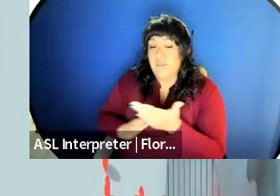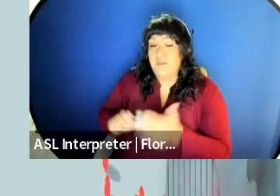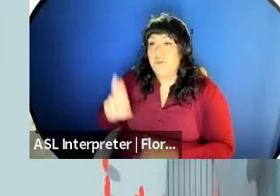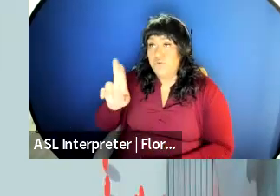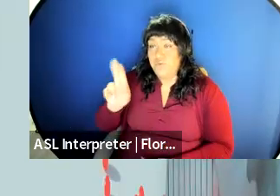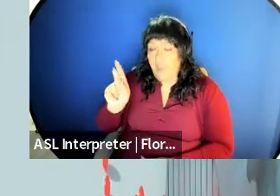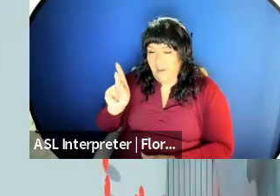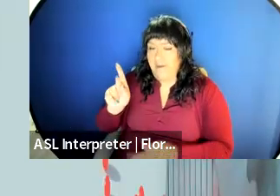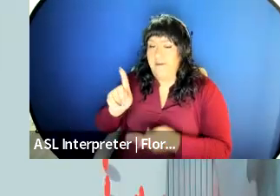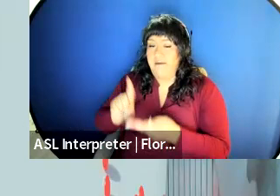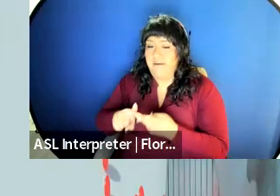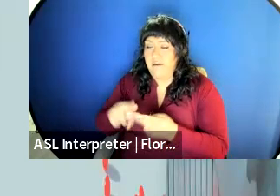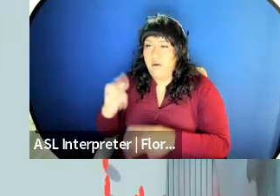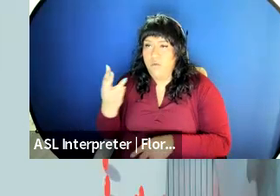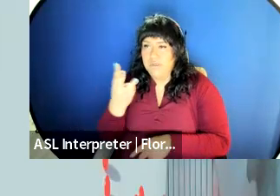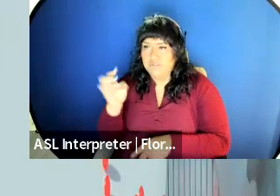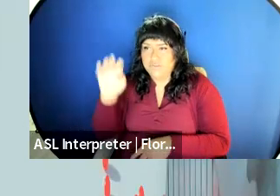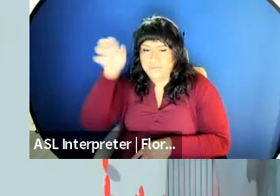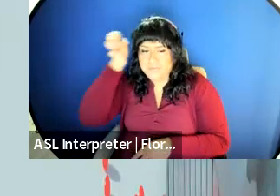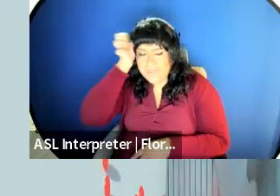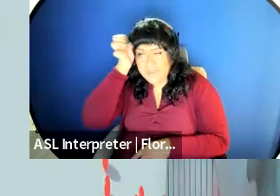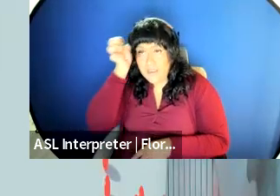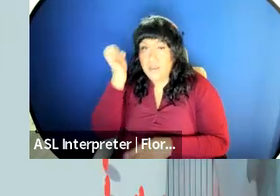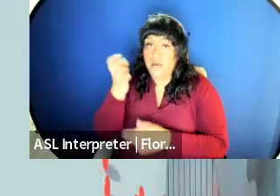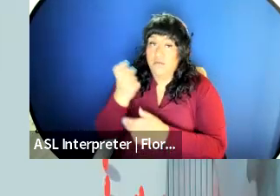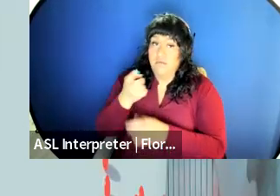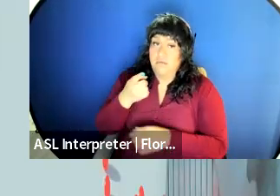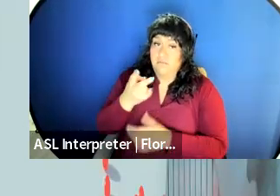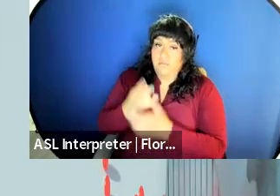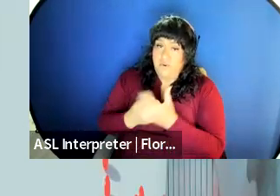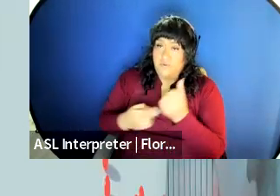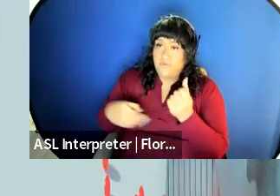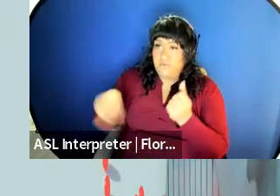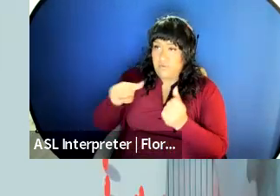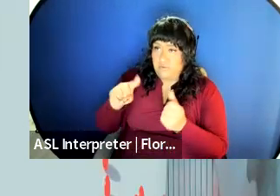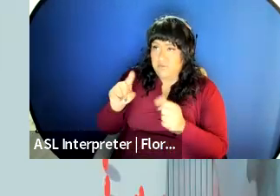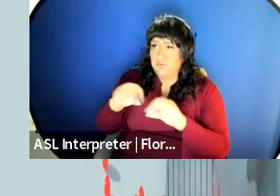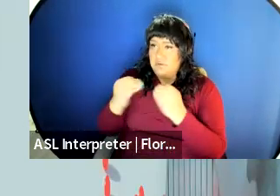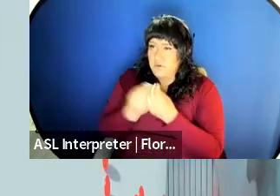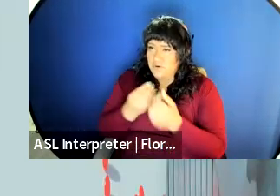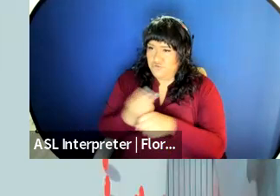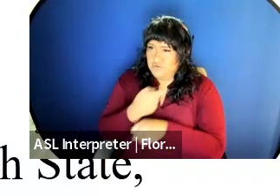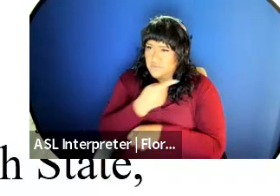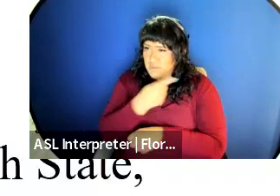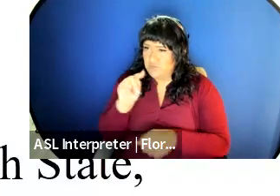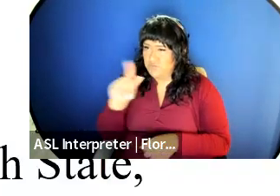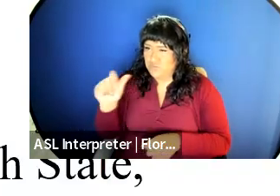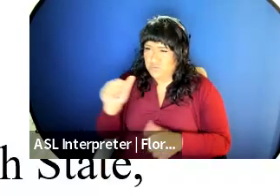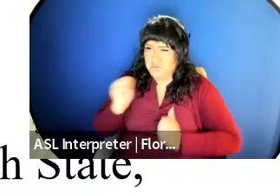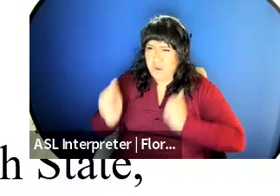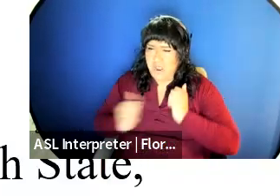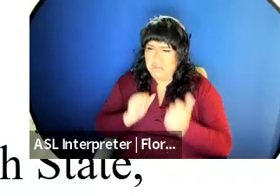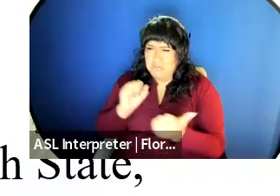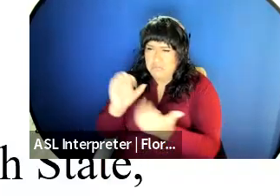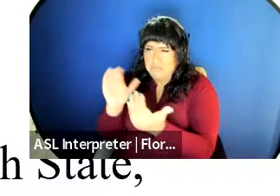both Canada and the United States are using this tool very aggressively, much more aggressively than elsewhere.